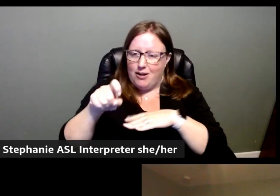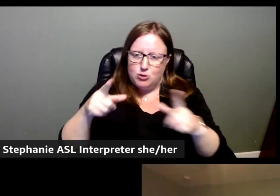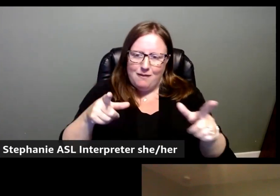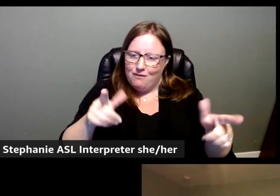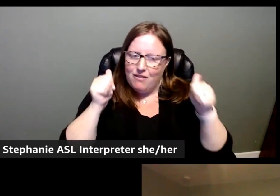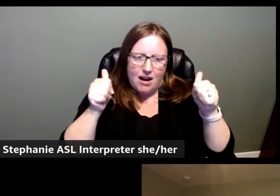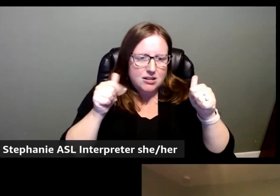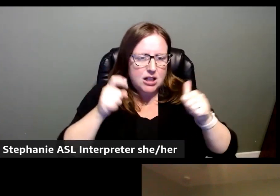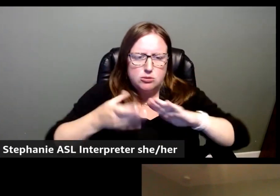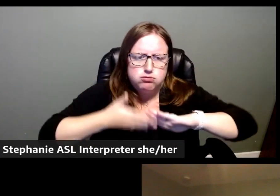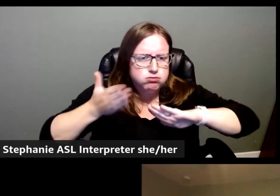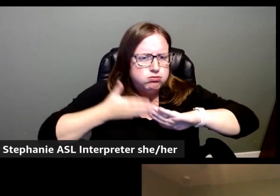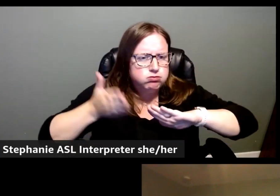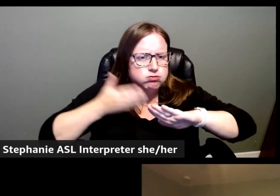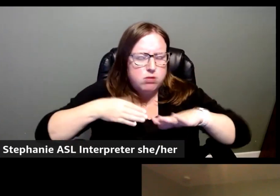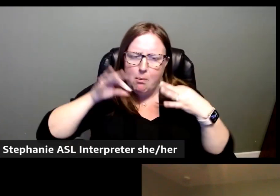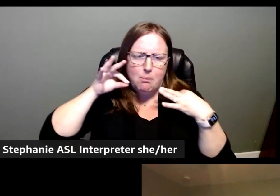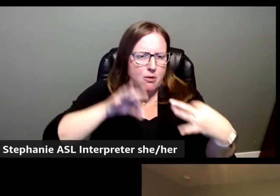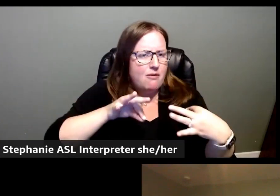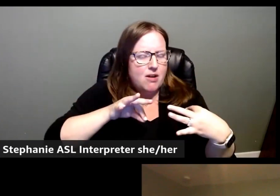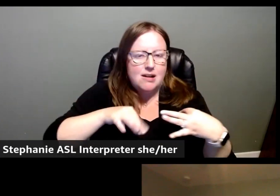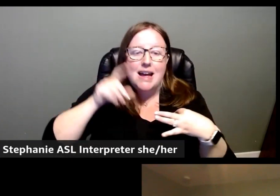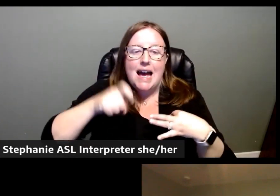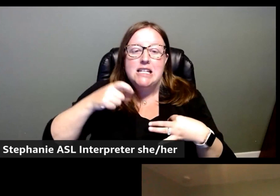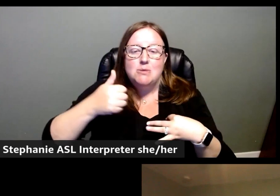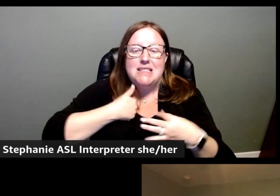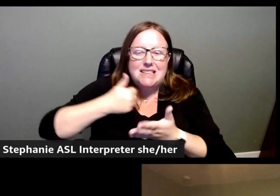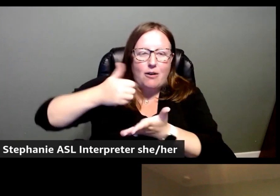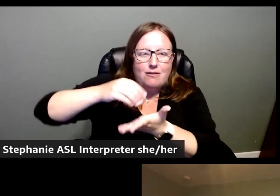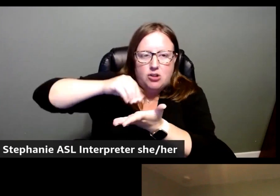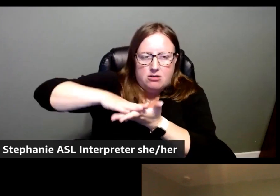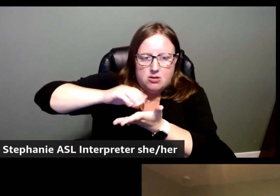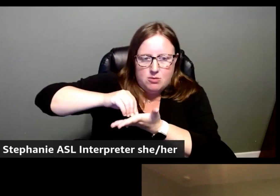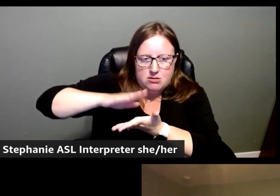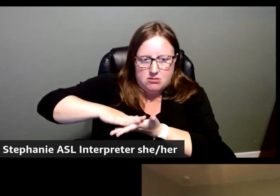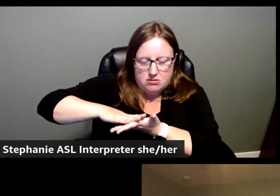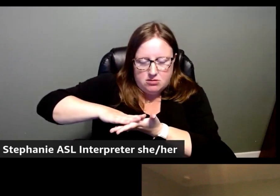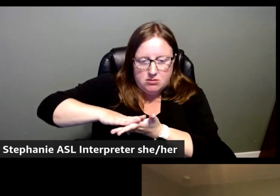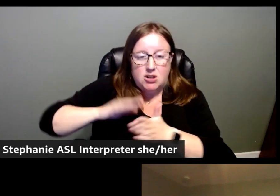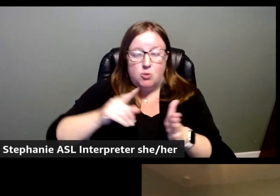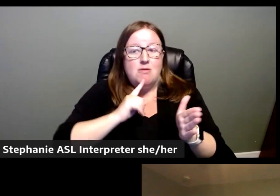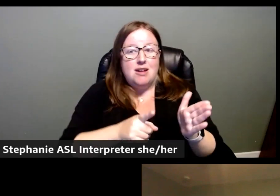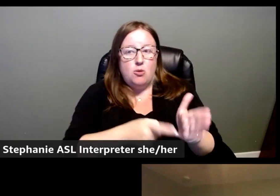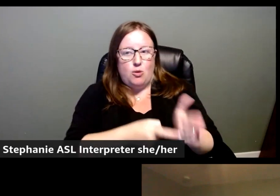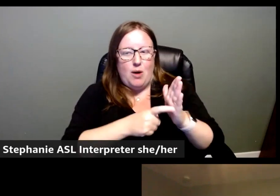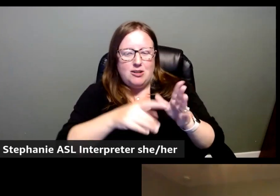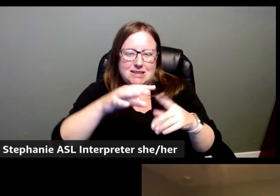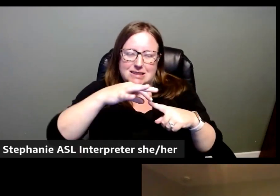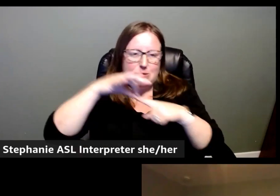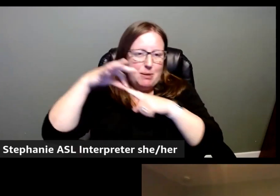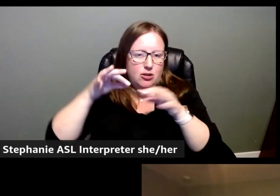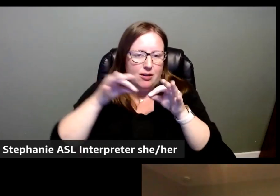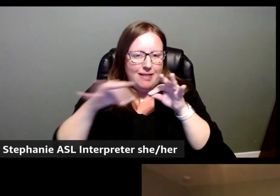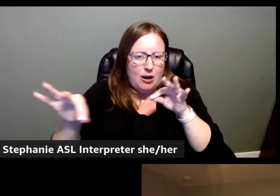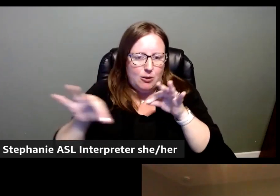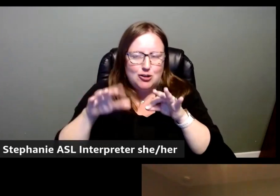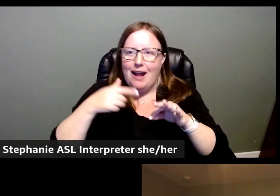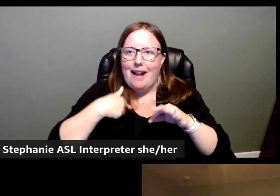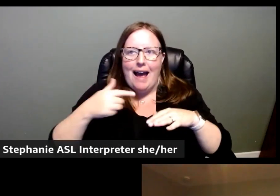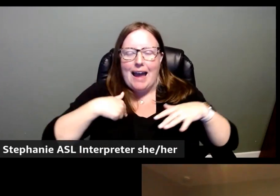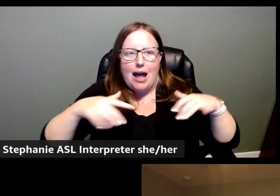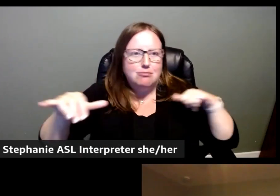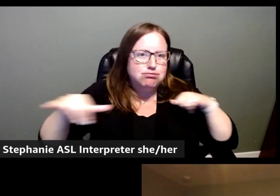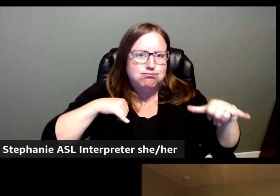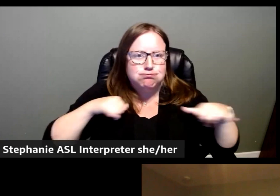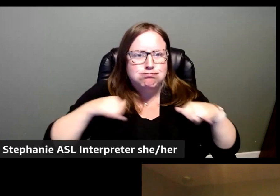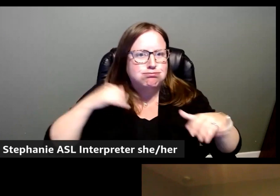it has to run perfectly, and it has to be self-documenting. It requires a special language, and I can brag all day long or glow